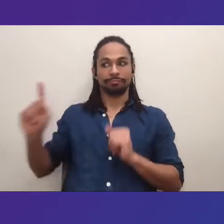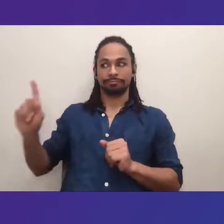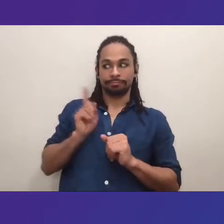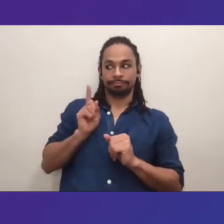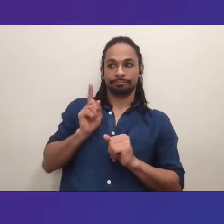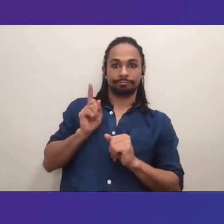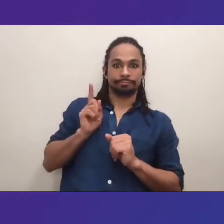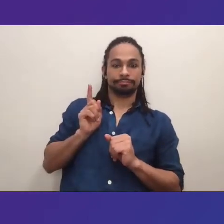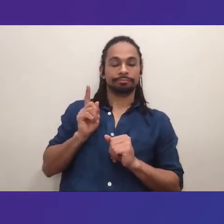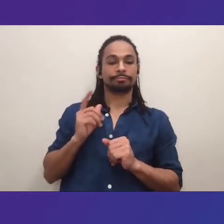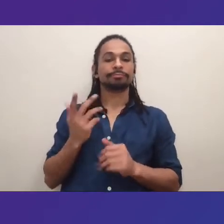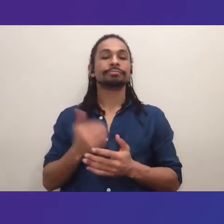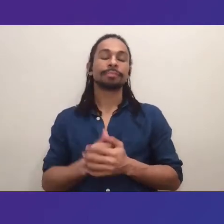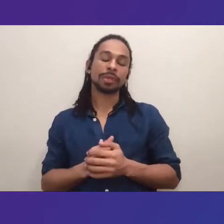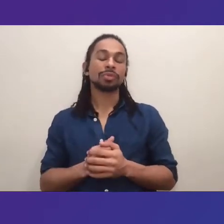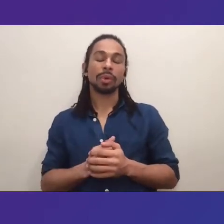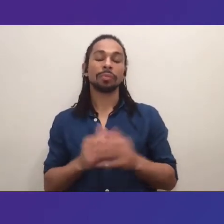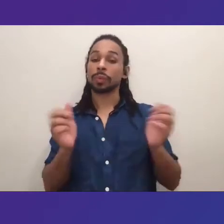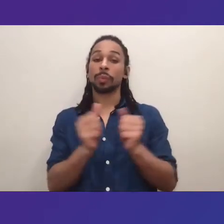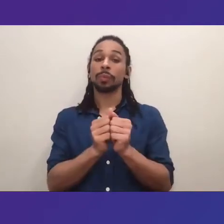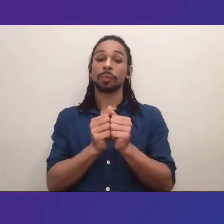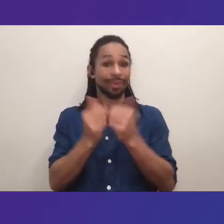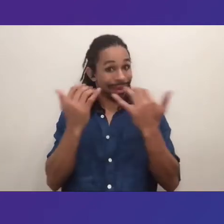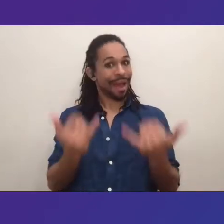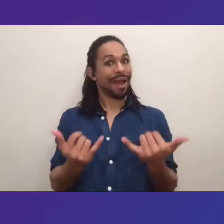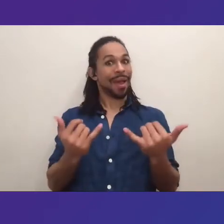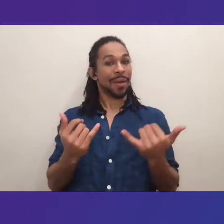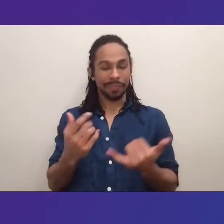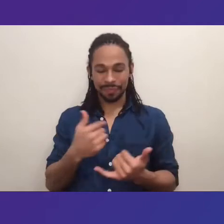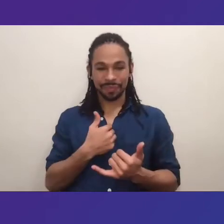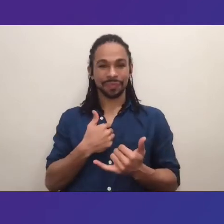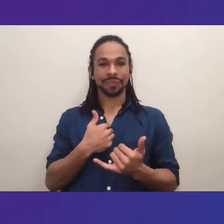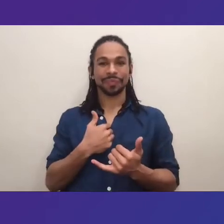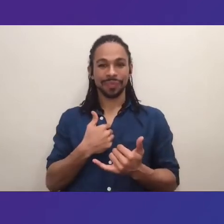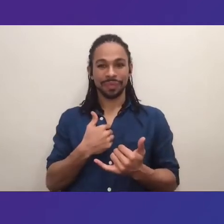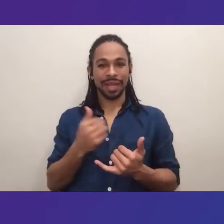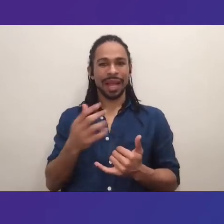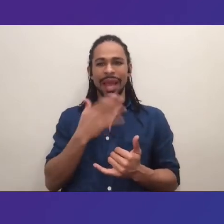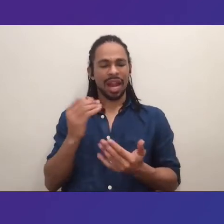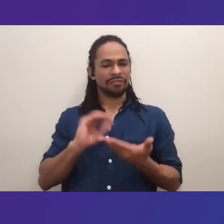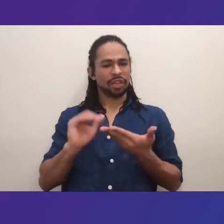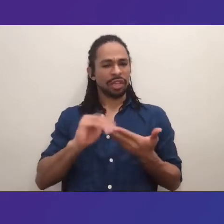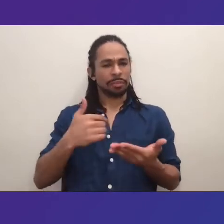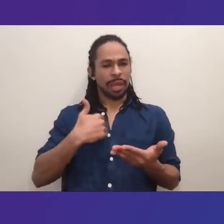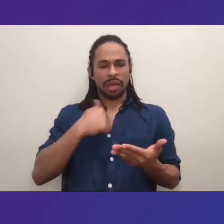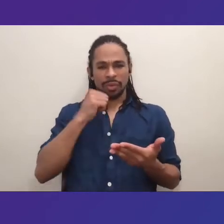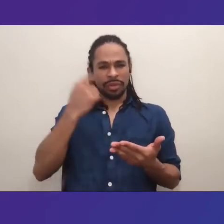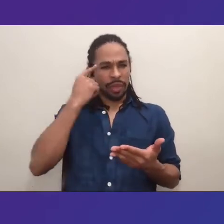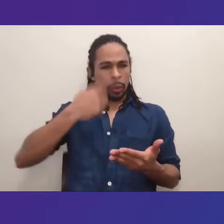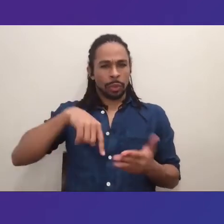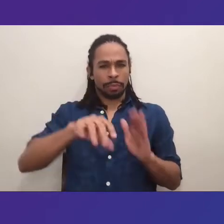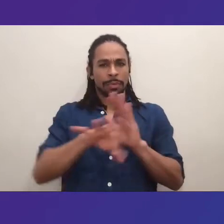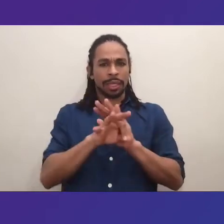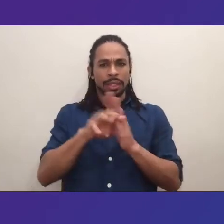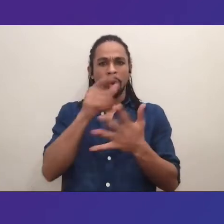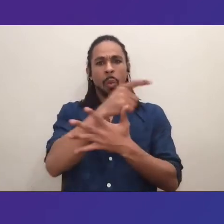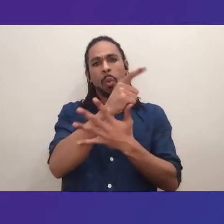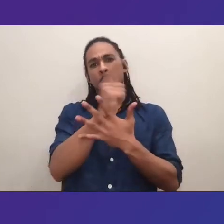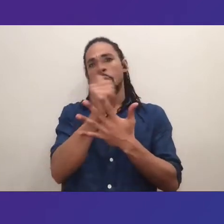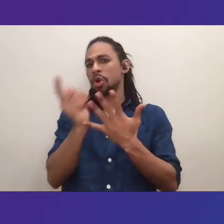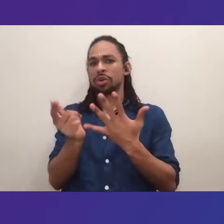So without further ado, what I'd like to do is, and forgive me, y'all, I don't think that we've chosen an order for